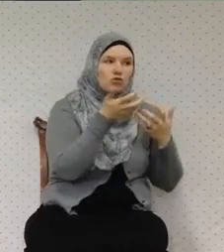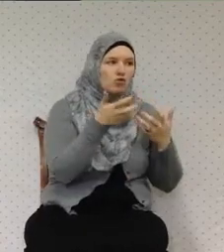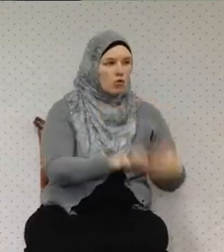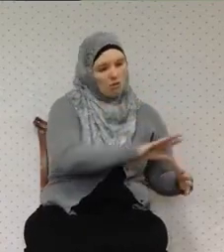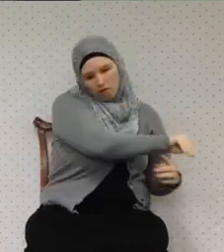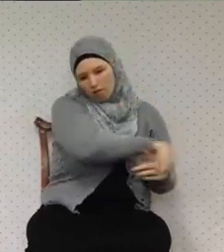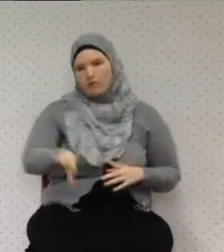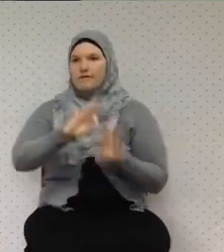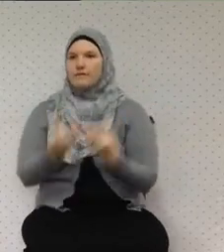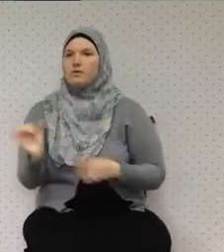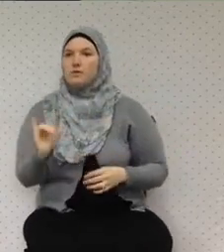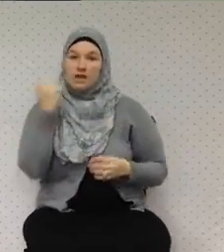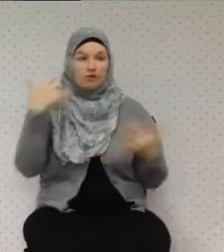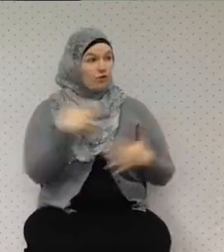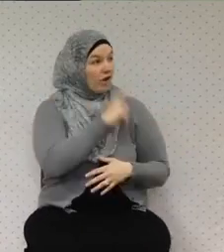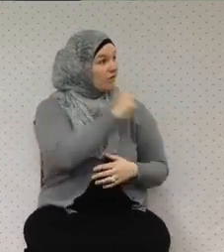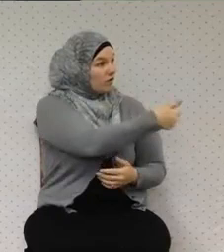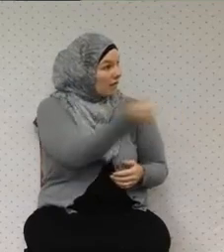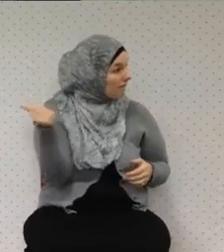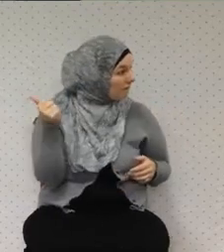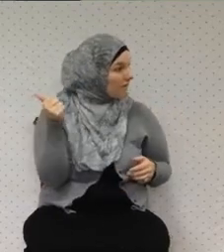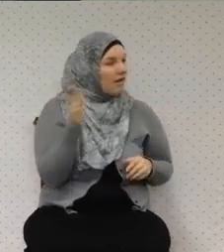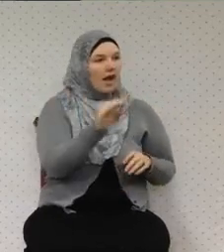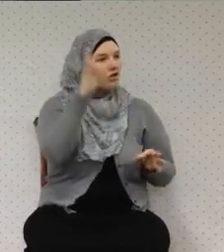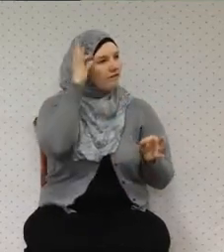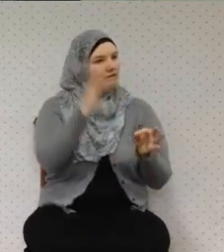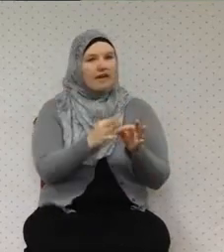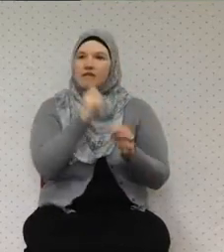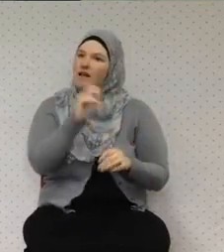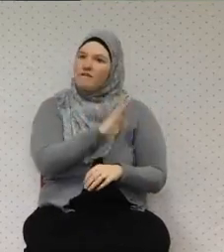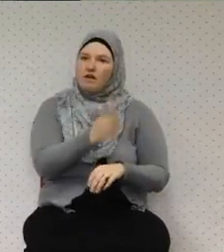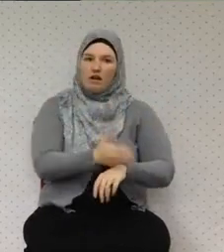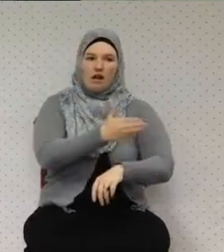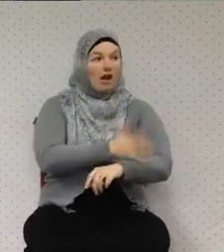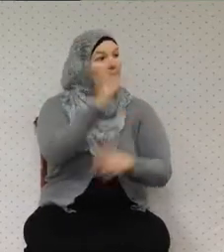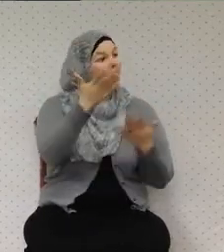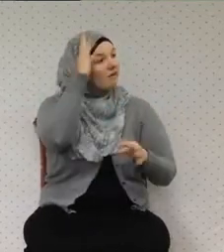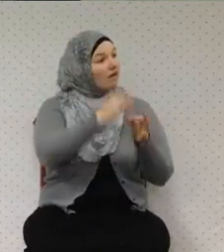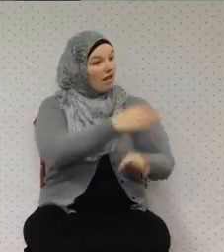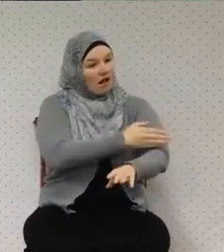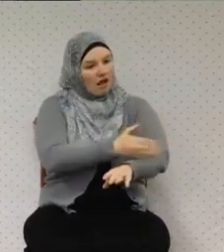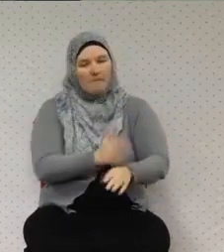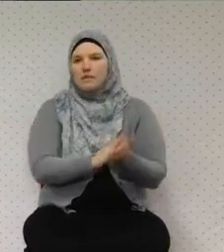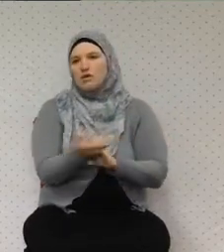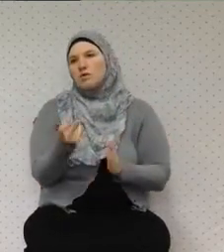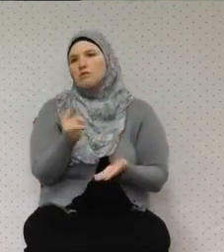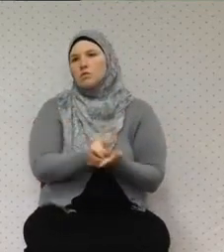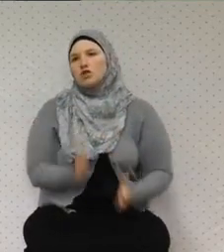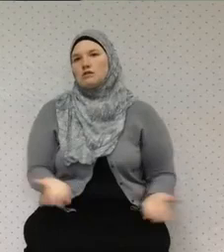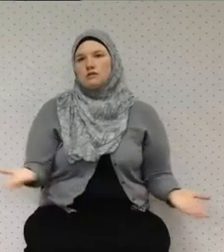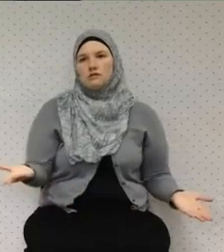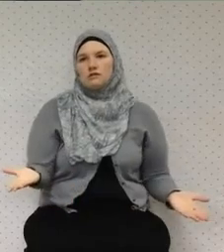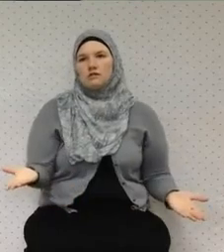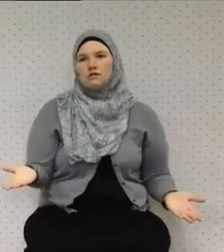If you are afraid for yourself and your faith is not upgrading, that means you are losing. And if you